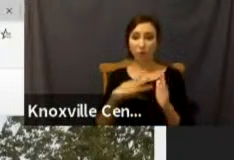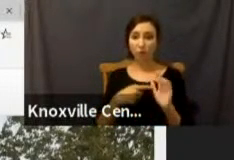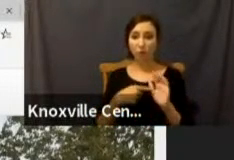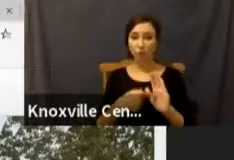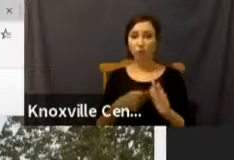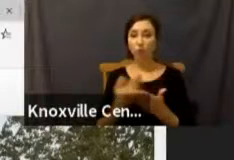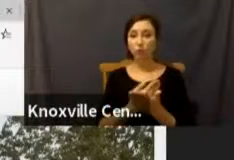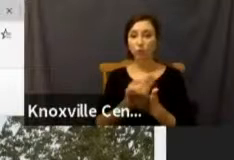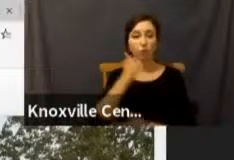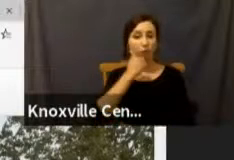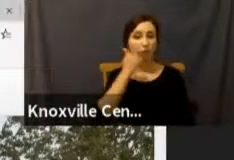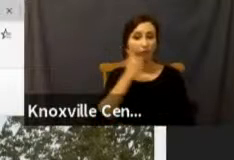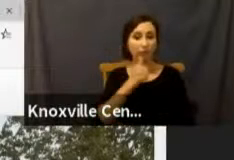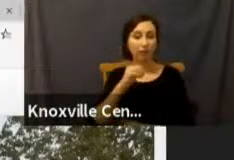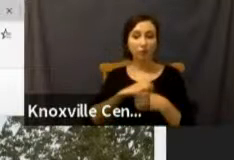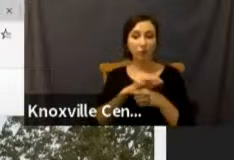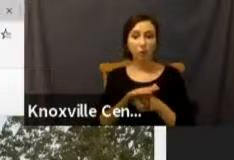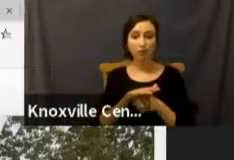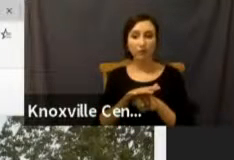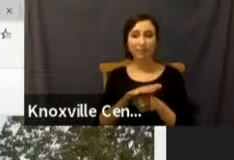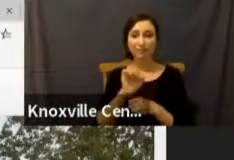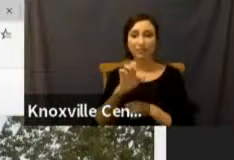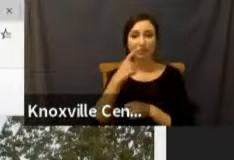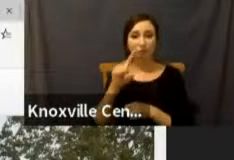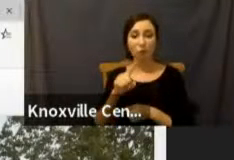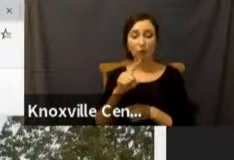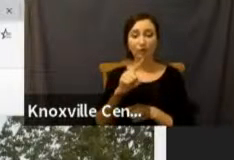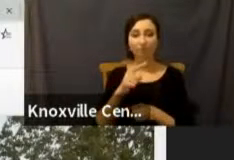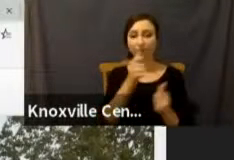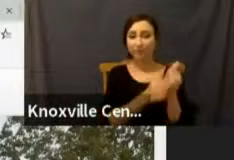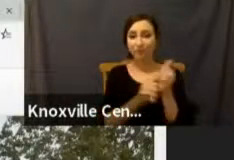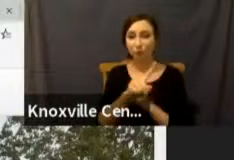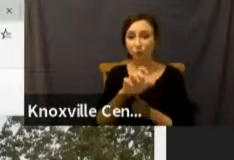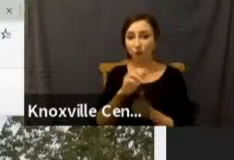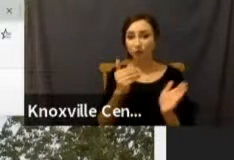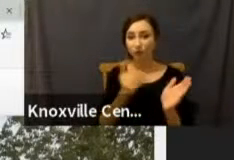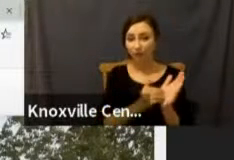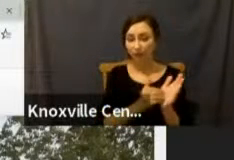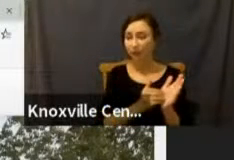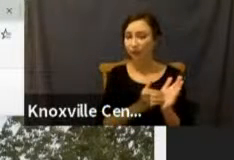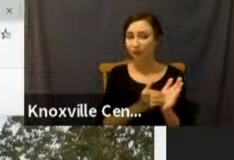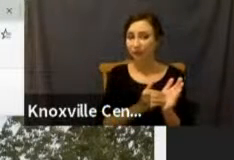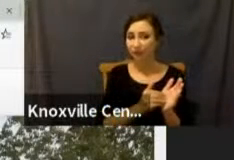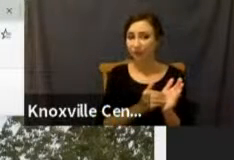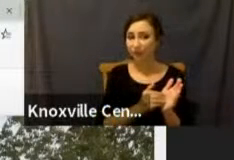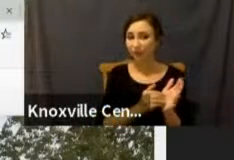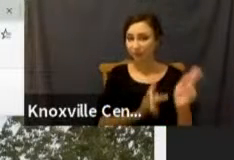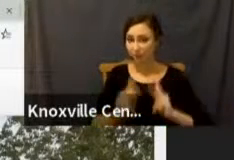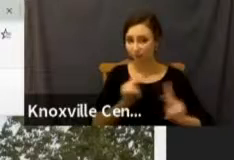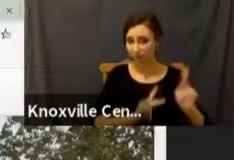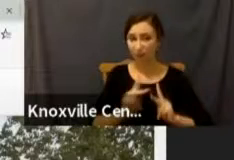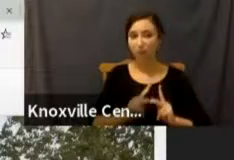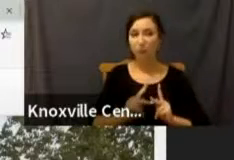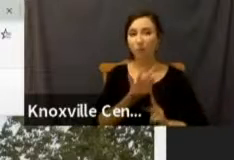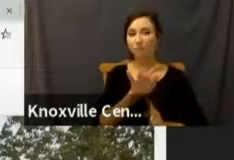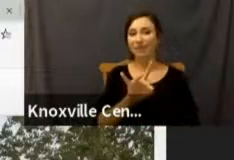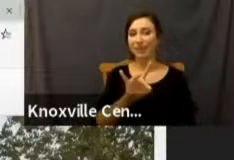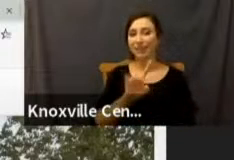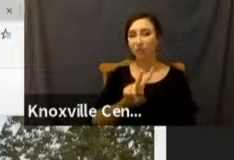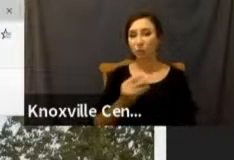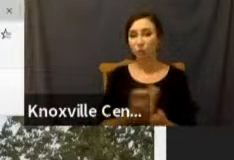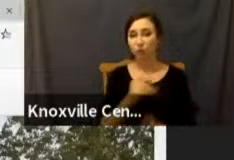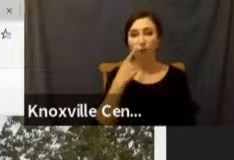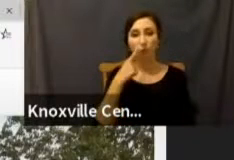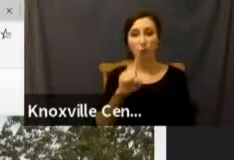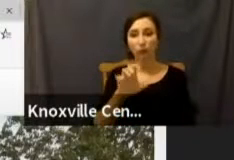per 100,000 population. As of yesterday, our 14-day trend line shows 82 new cases per 100,000, and the 7-day